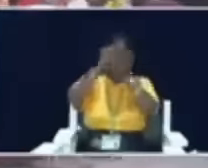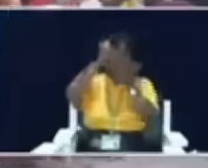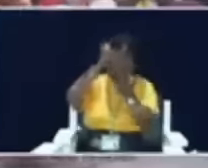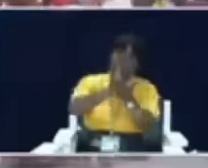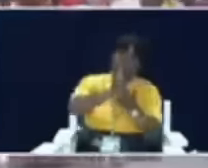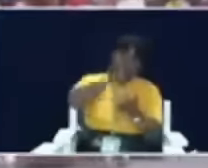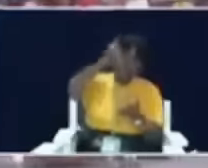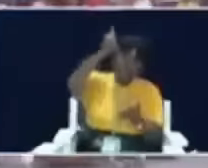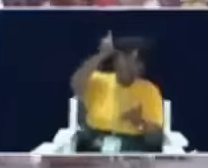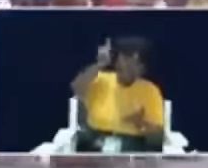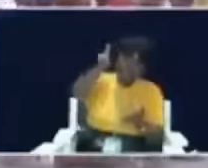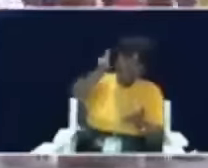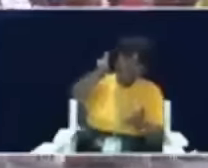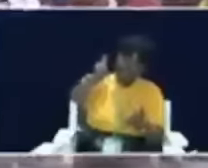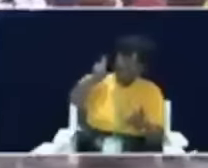Amen.